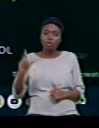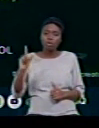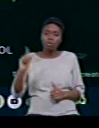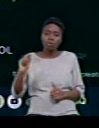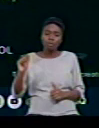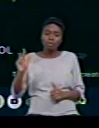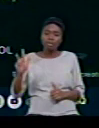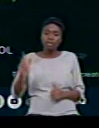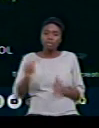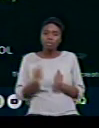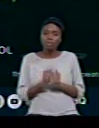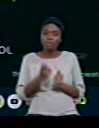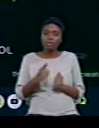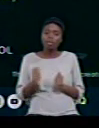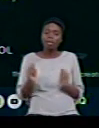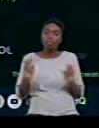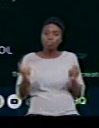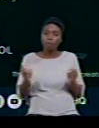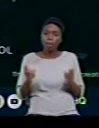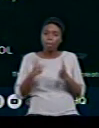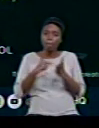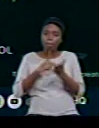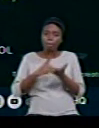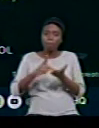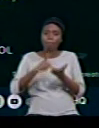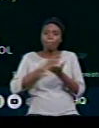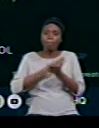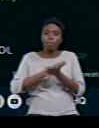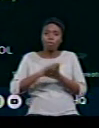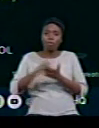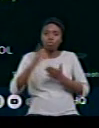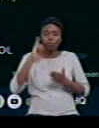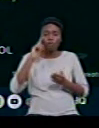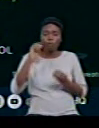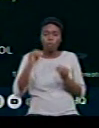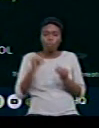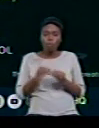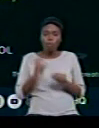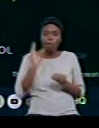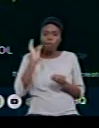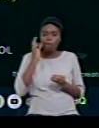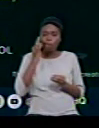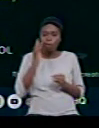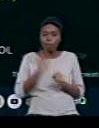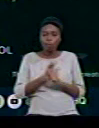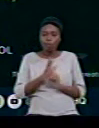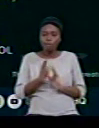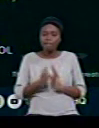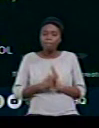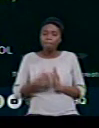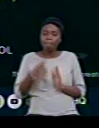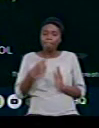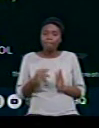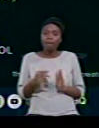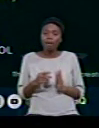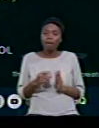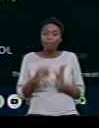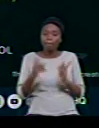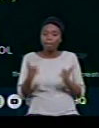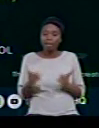2023 with the theme Purged for More Fruitfulness. The venue for the conference